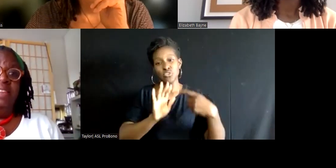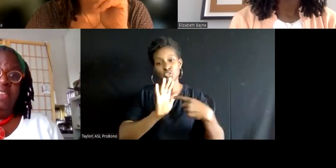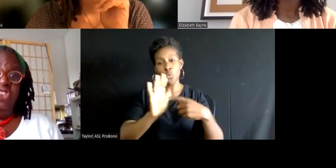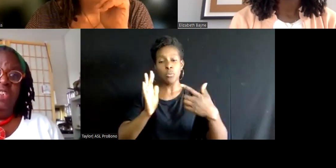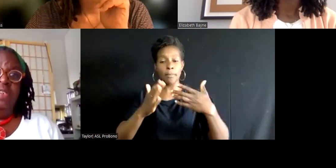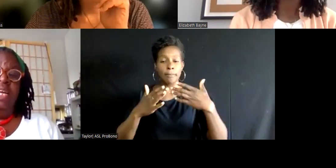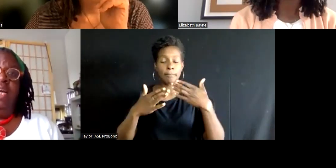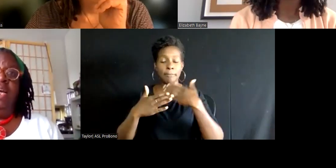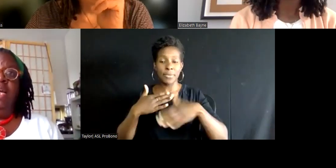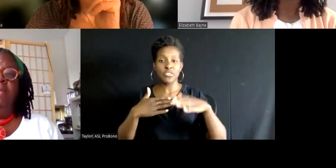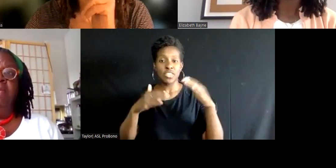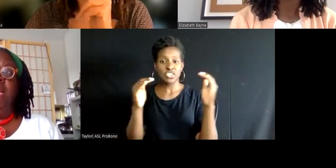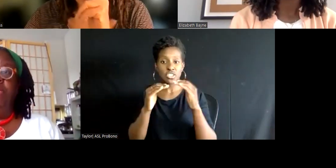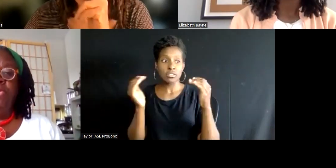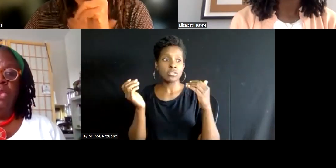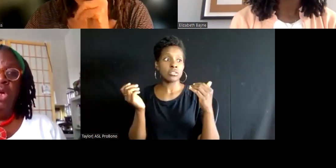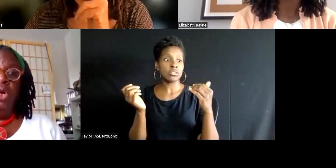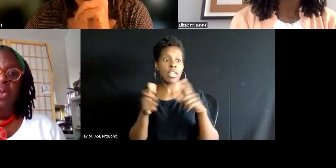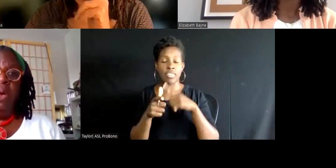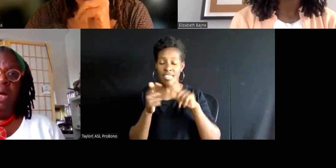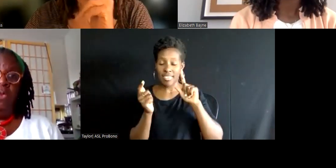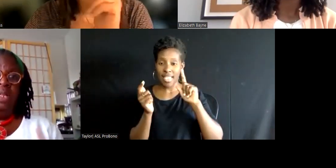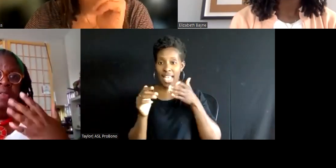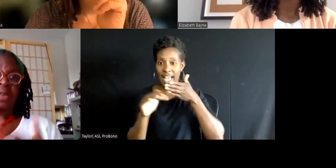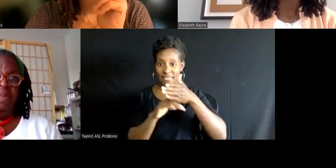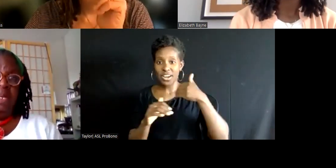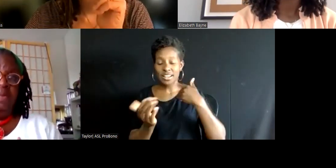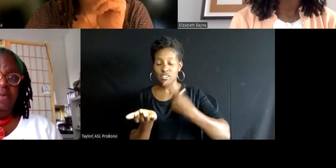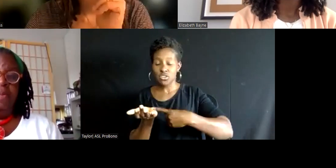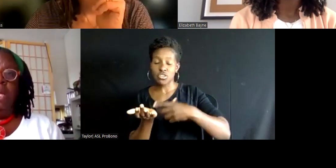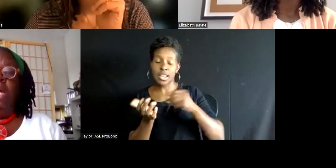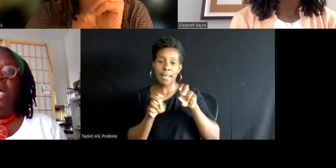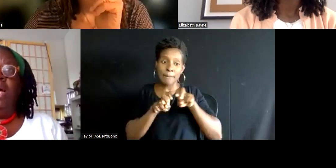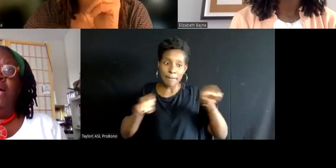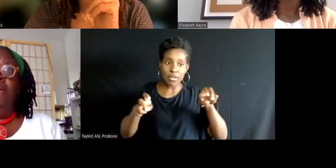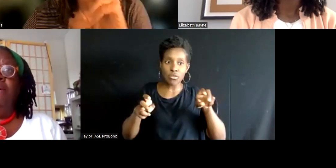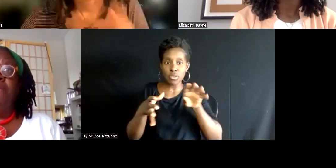where we had discussions and panels around what this film means.